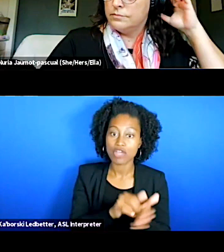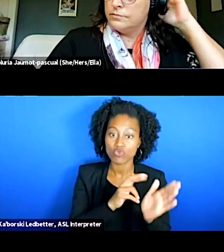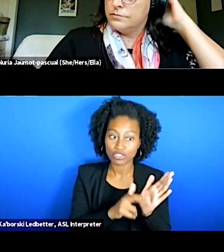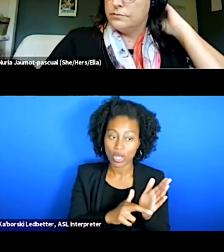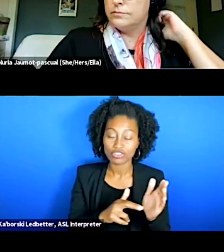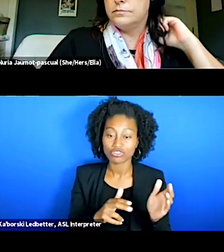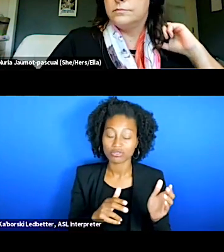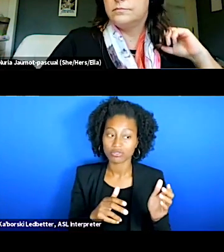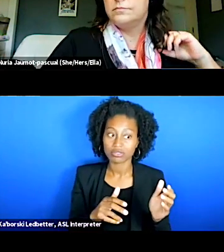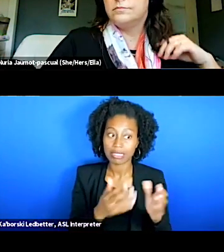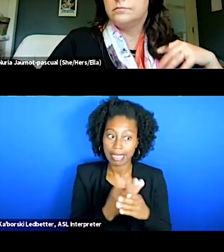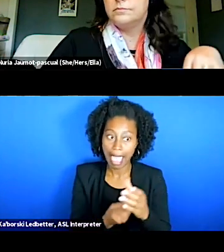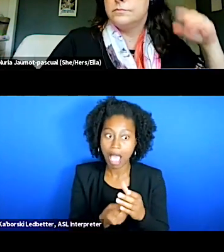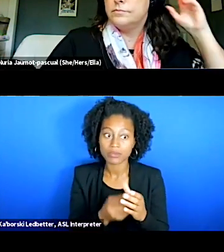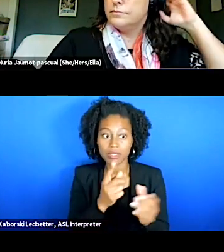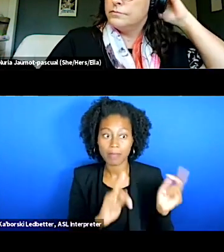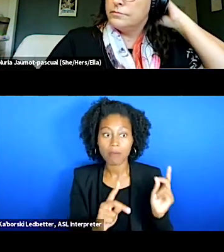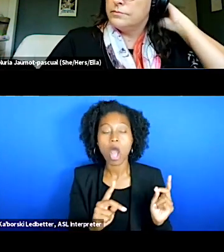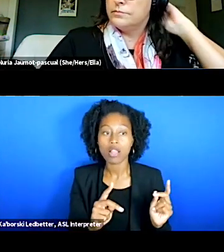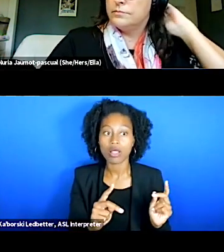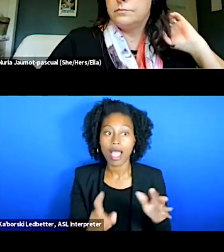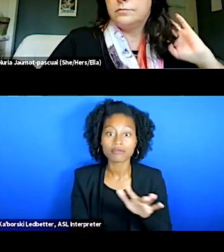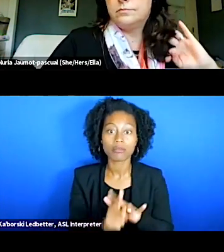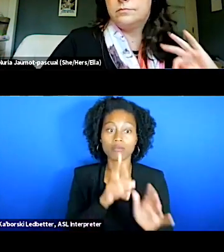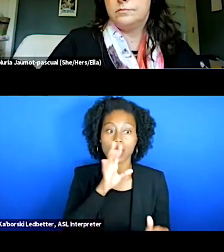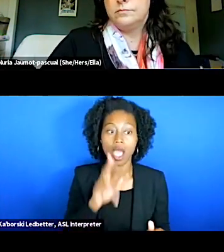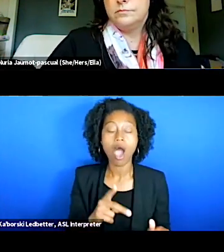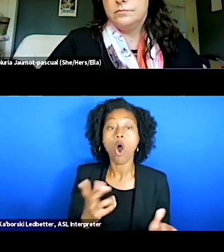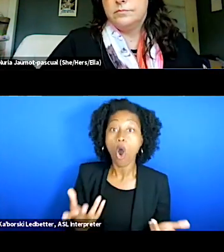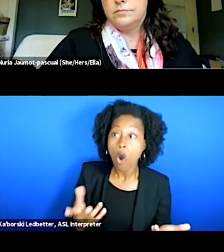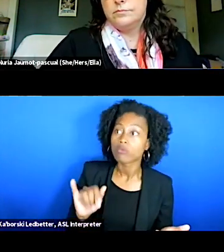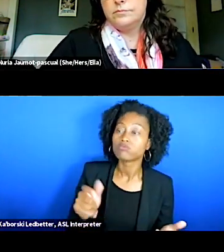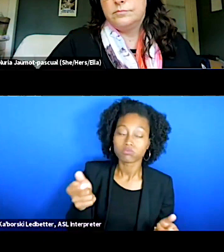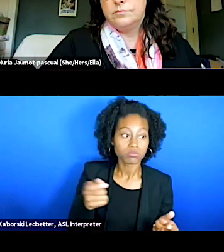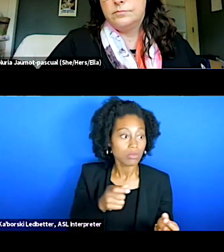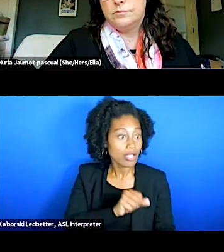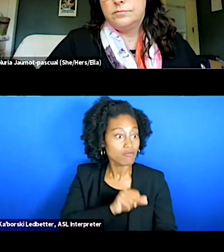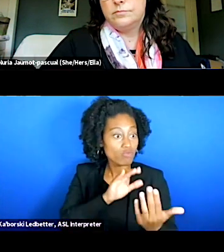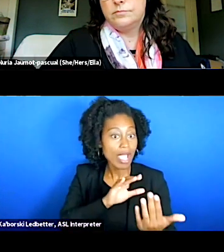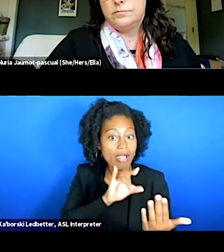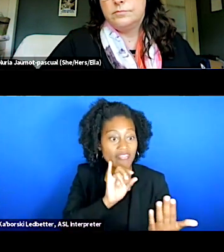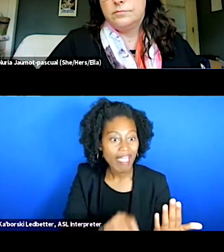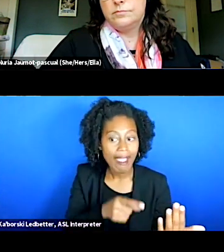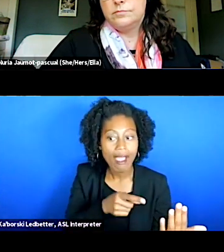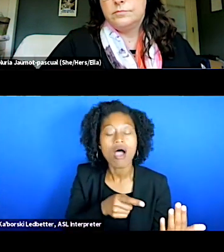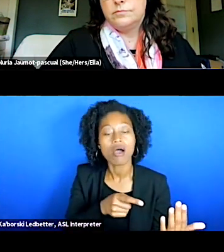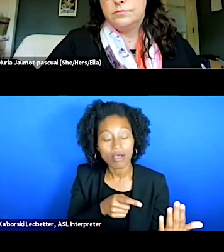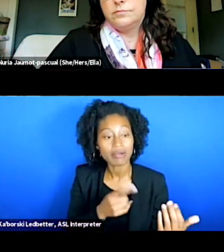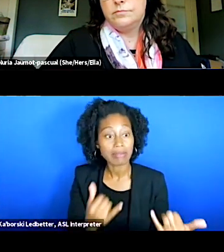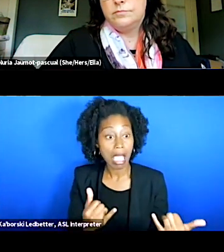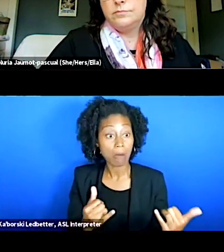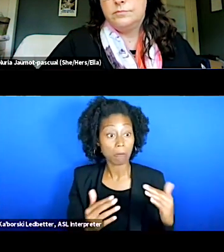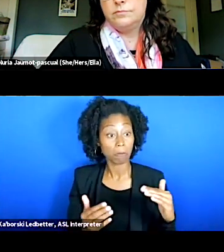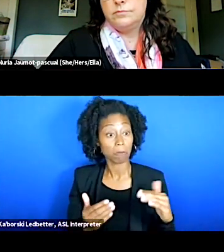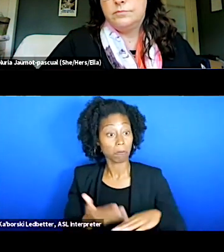a burgeoning of this type of research on women of color in STEM and in specific STEM disciplines, and it's